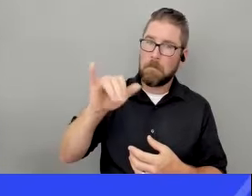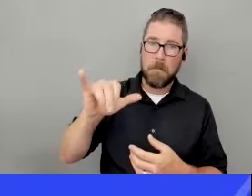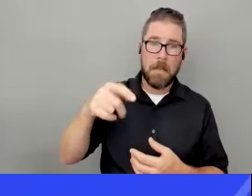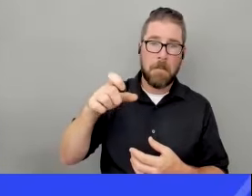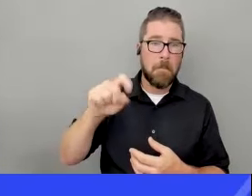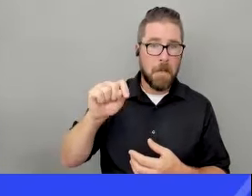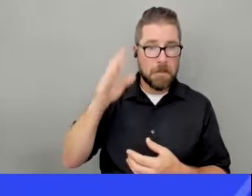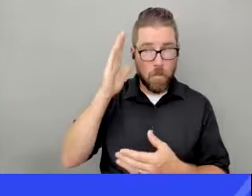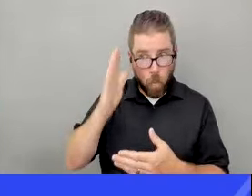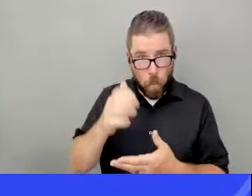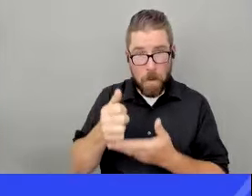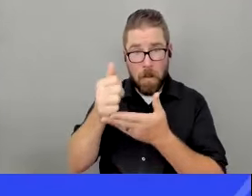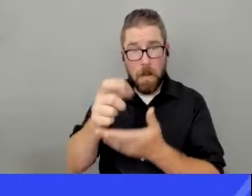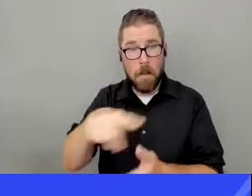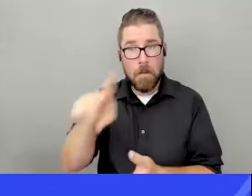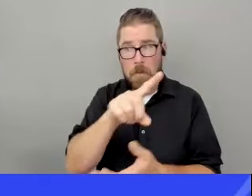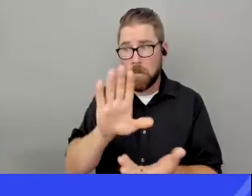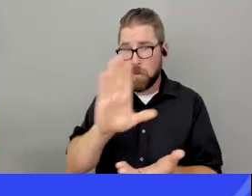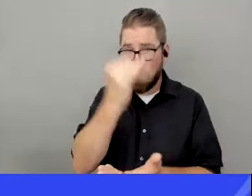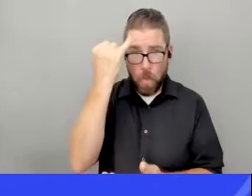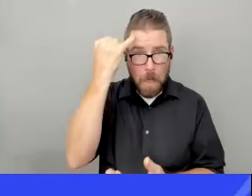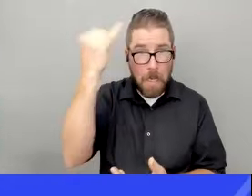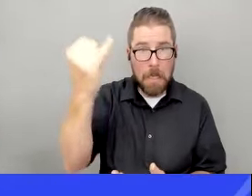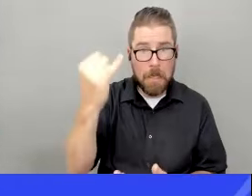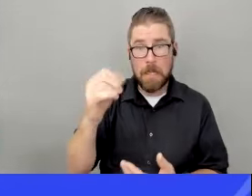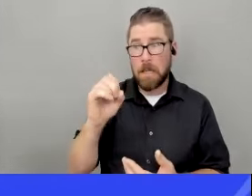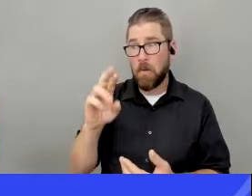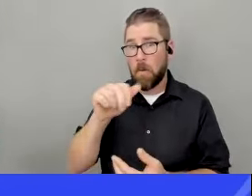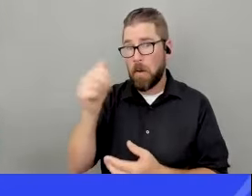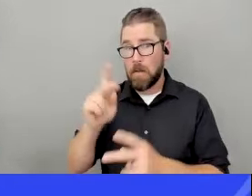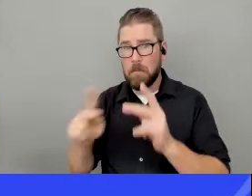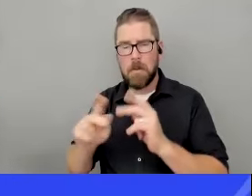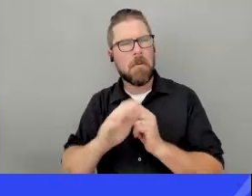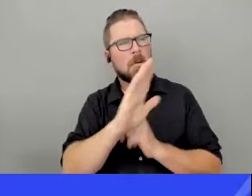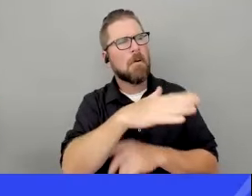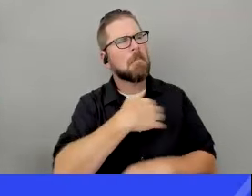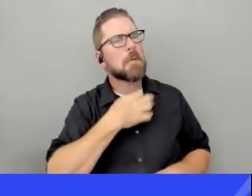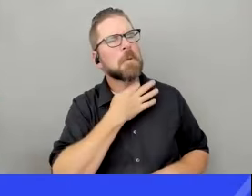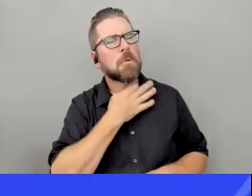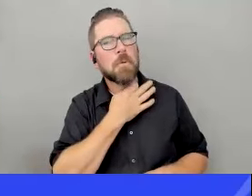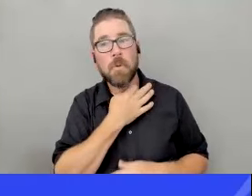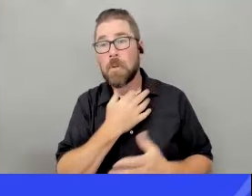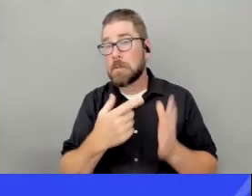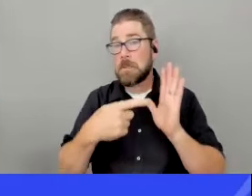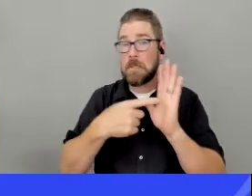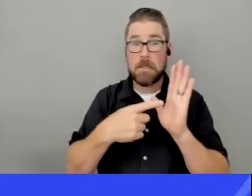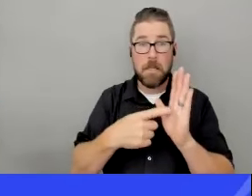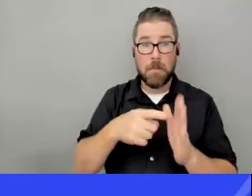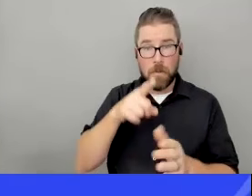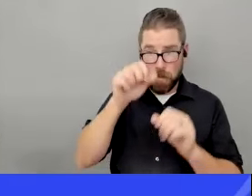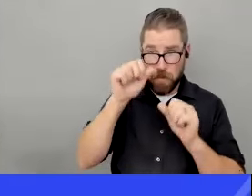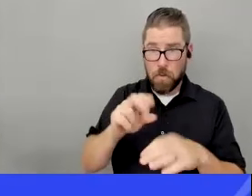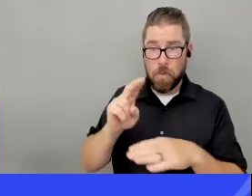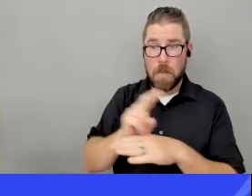just hearing others say, oh, what about this? Like I learned in the last one that maybe you could have it about the syllabus. I think